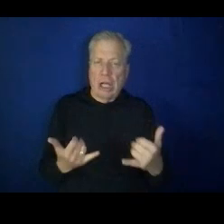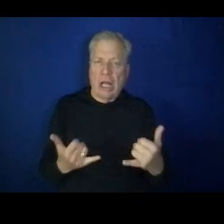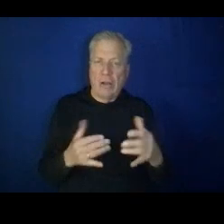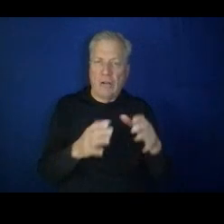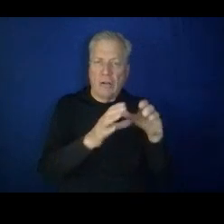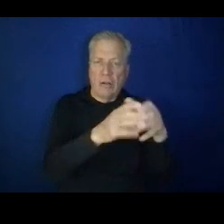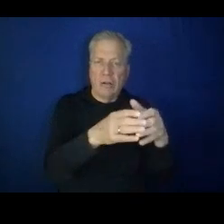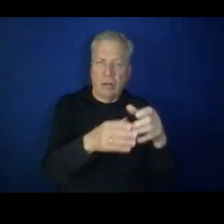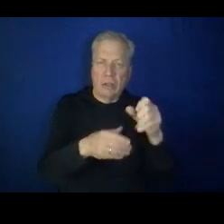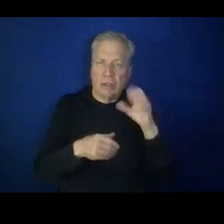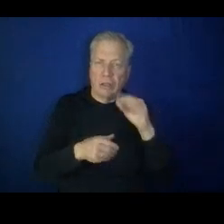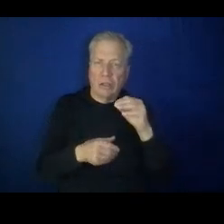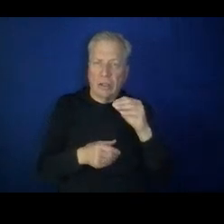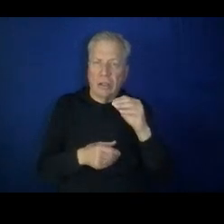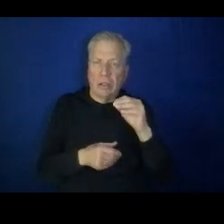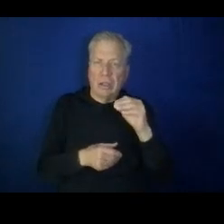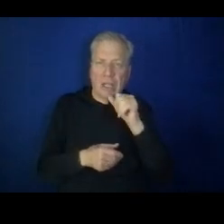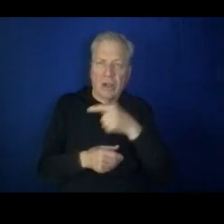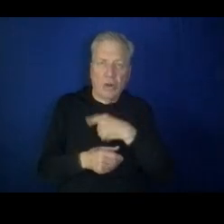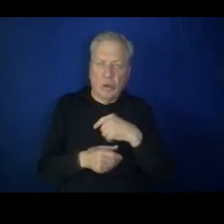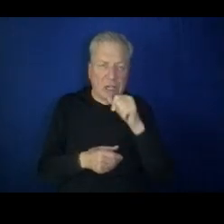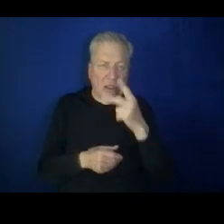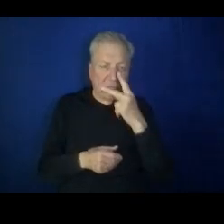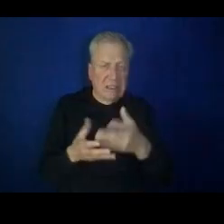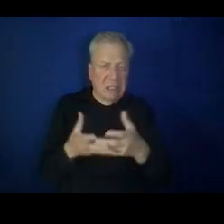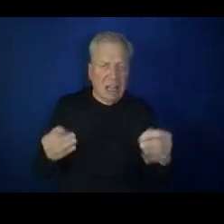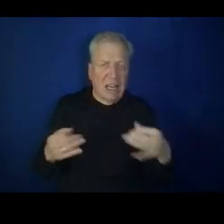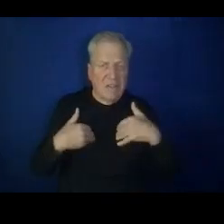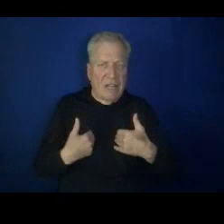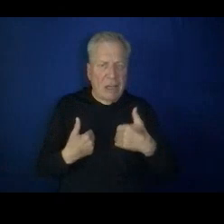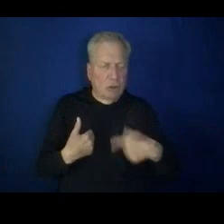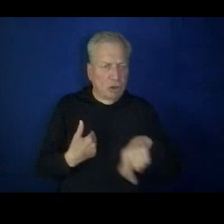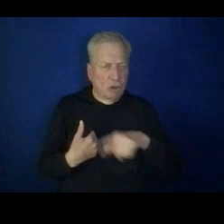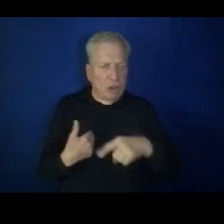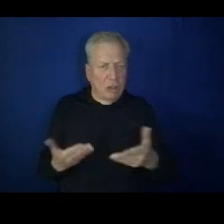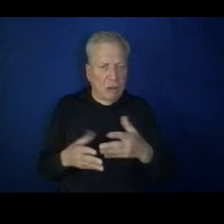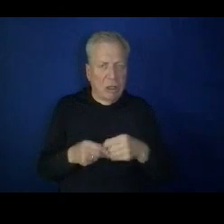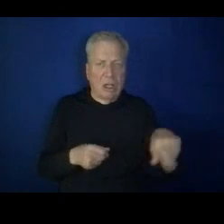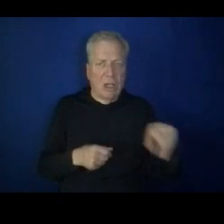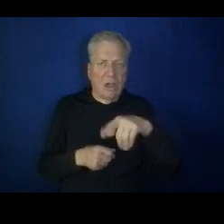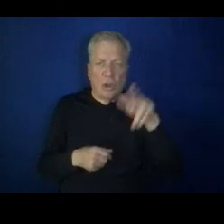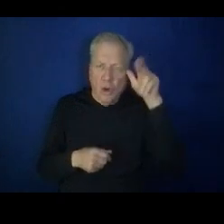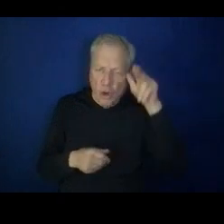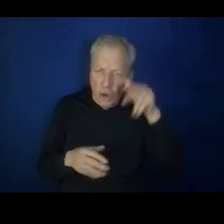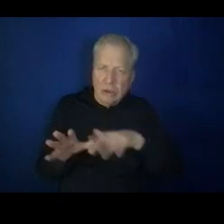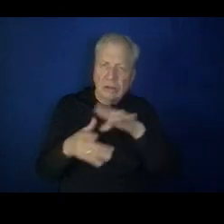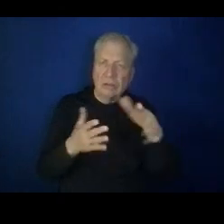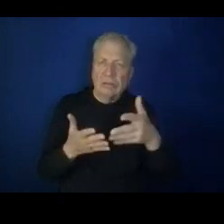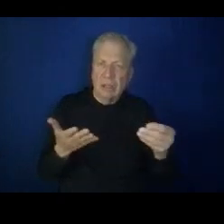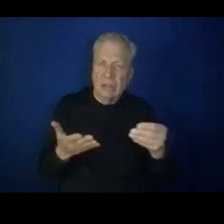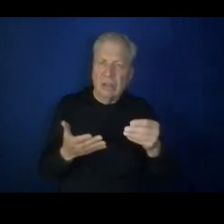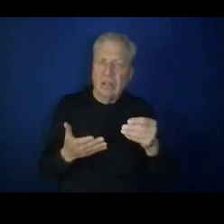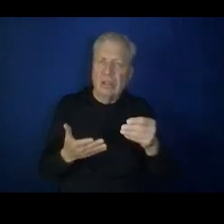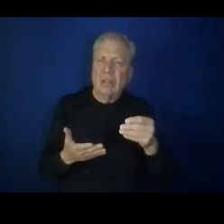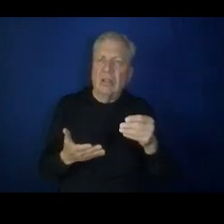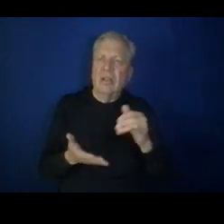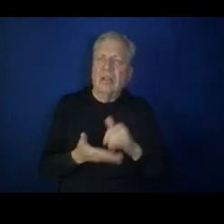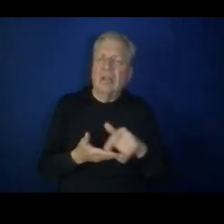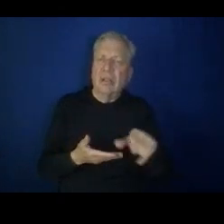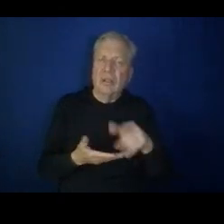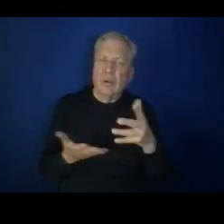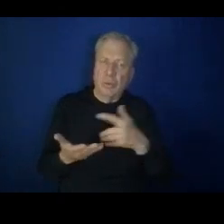And I bet we're not seeing a lot of animals around here in Horse Butte. Is anybody from West? What's Horse Butte look like this